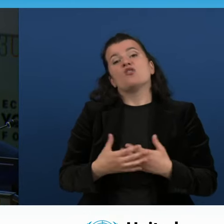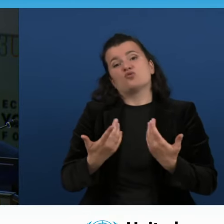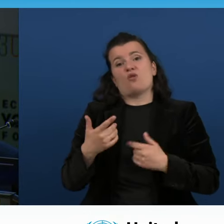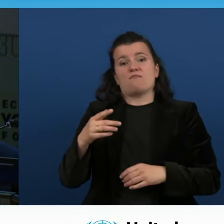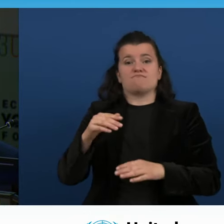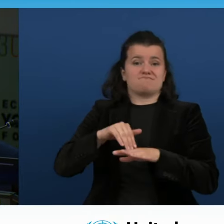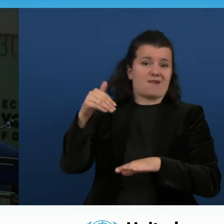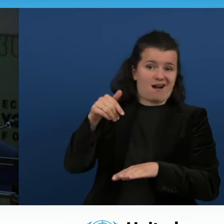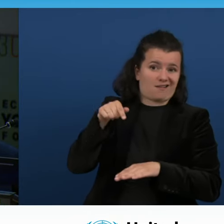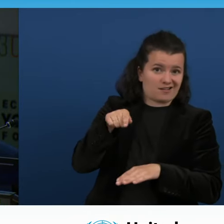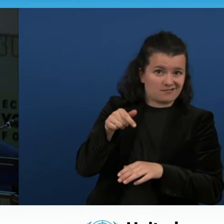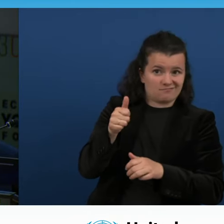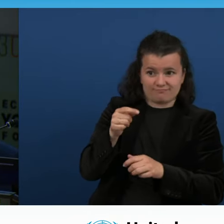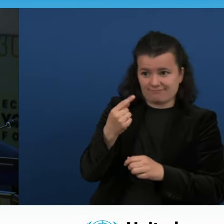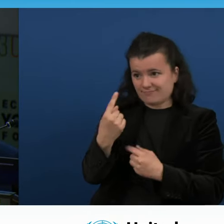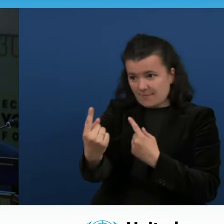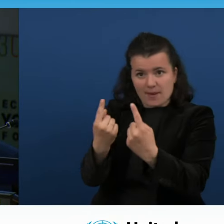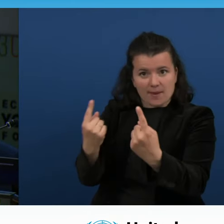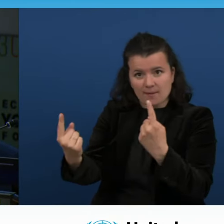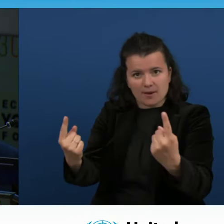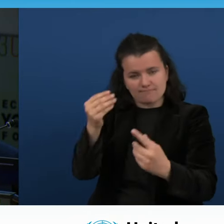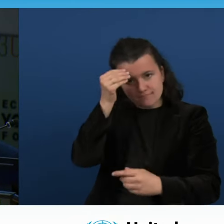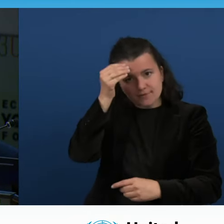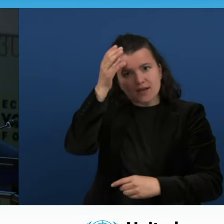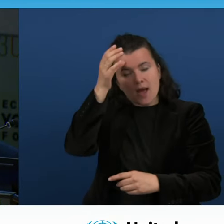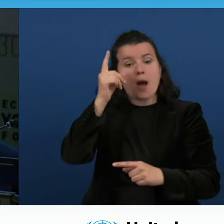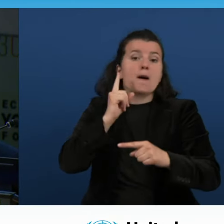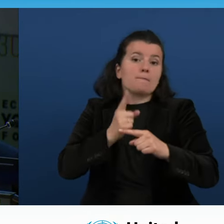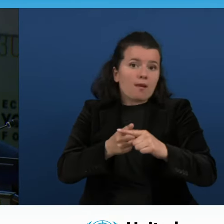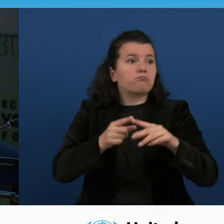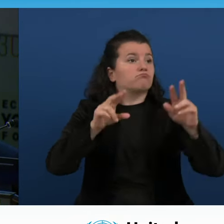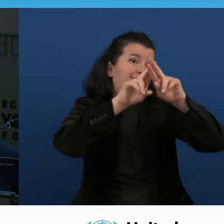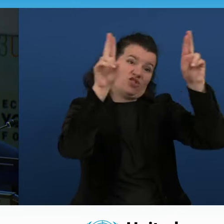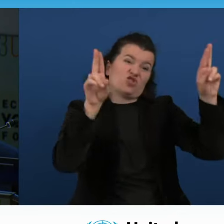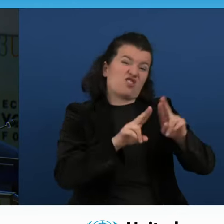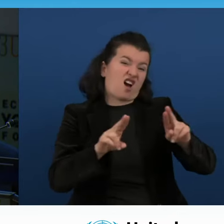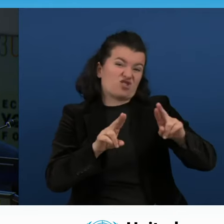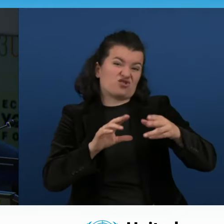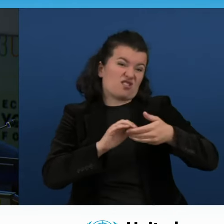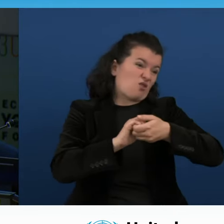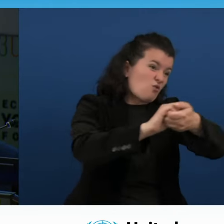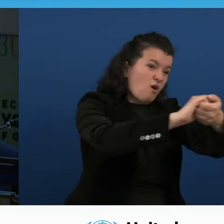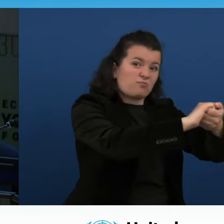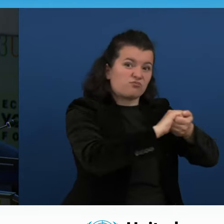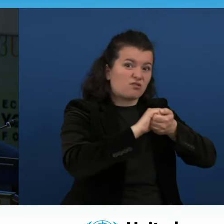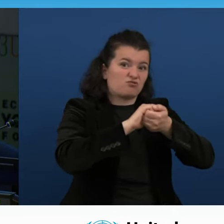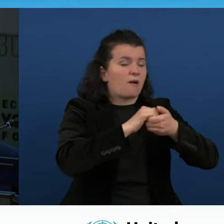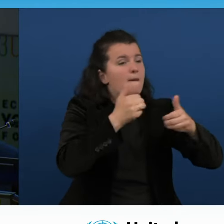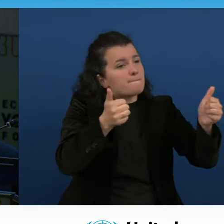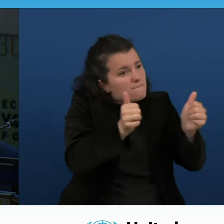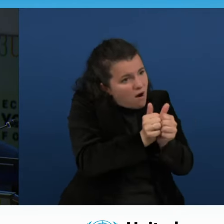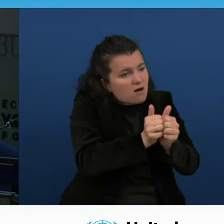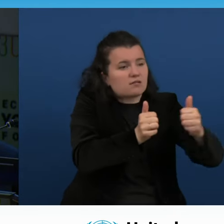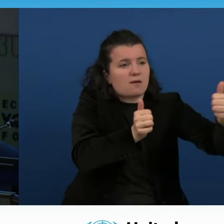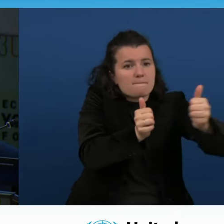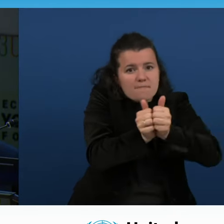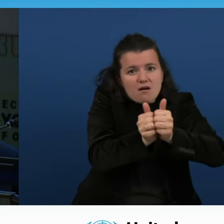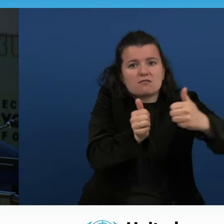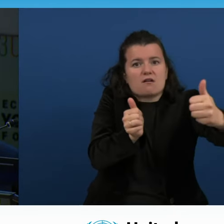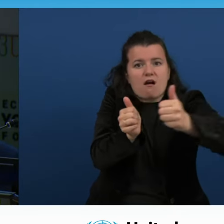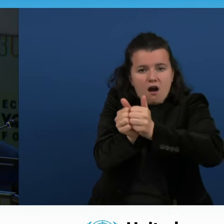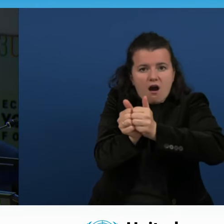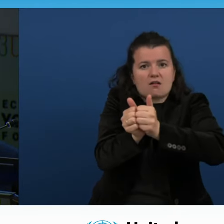with stakeholders and partners. This is important to build